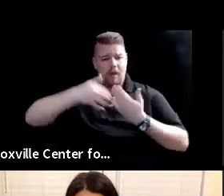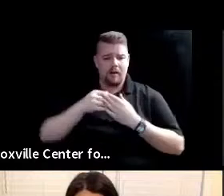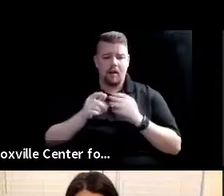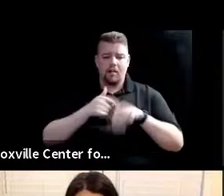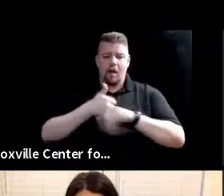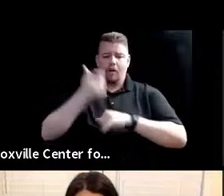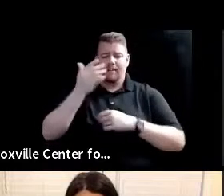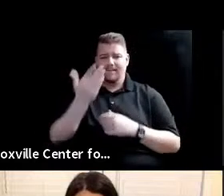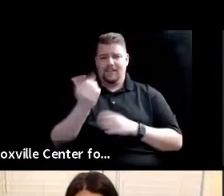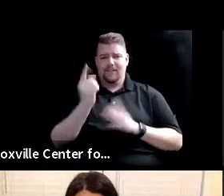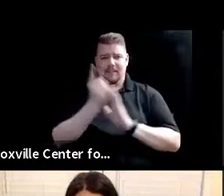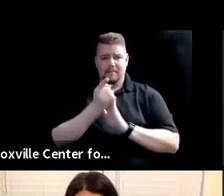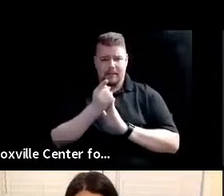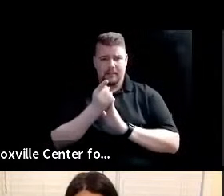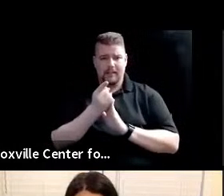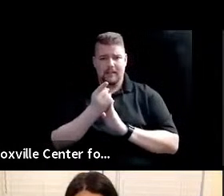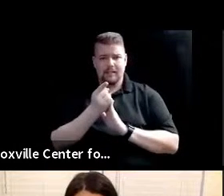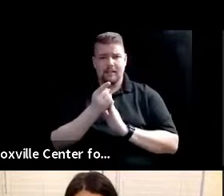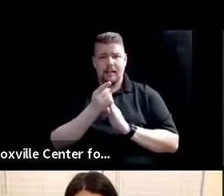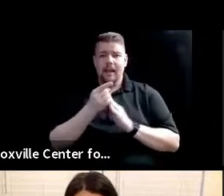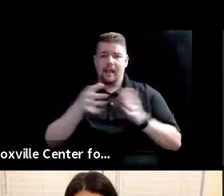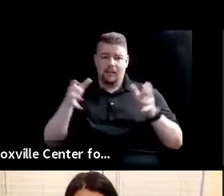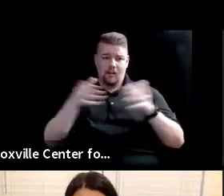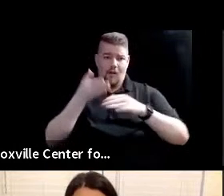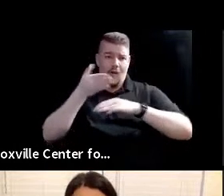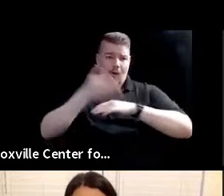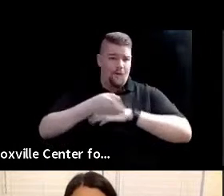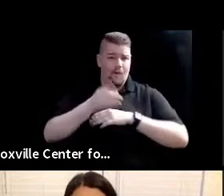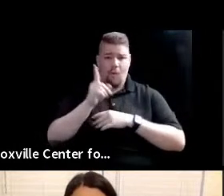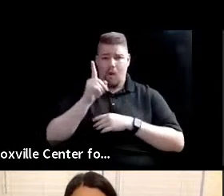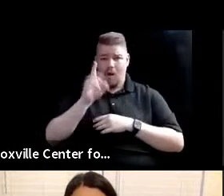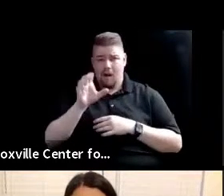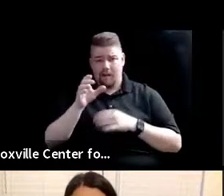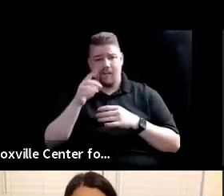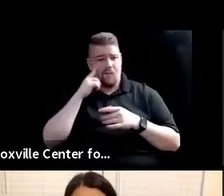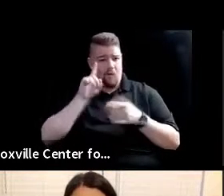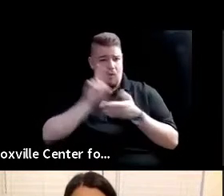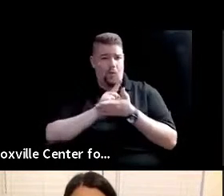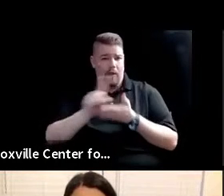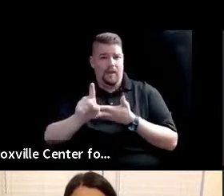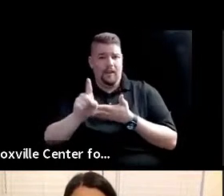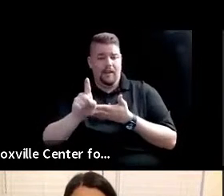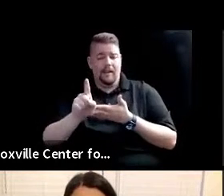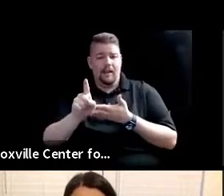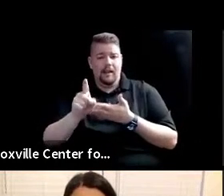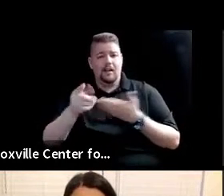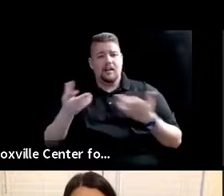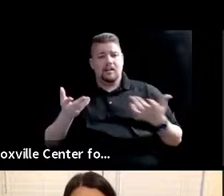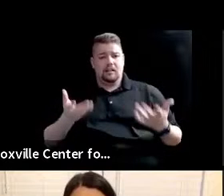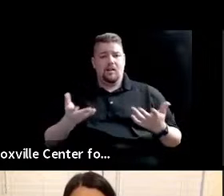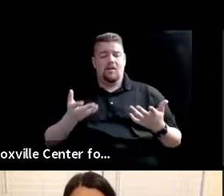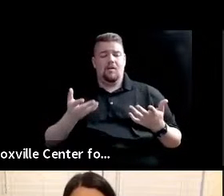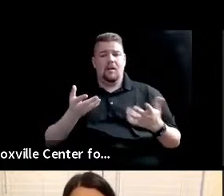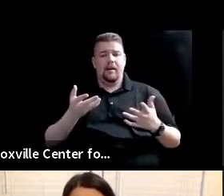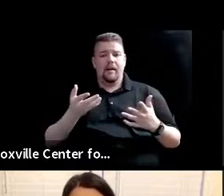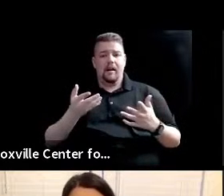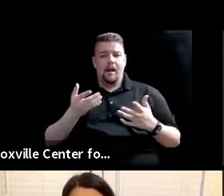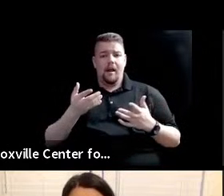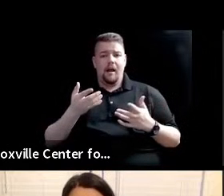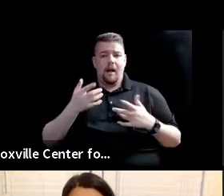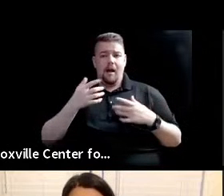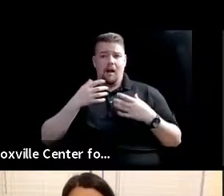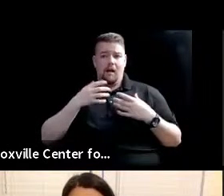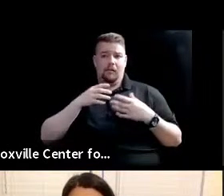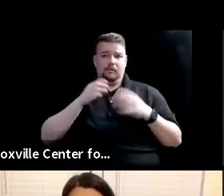15 minutes, in numbers greater than 100 for the week. So, I don't want to put anything more